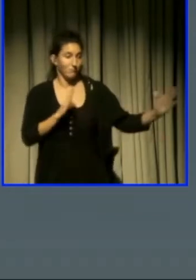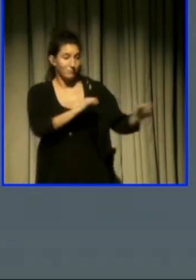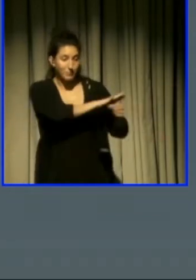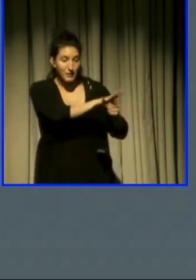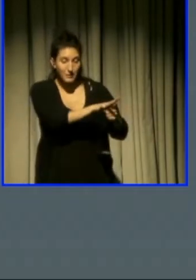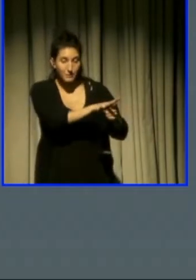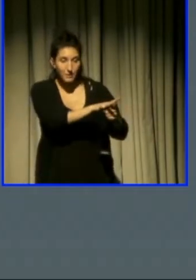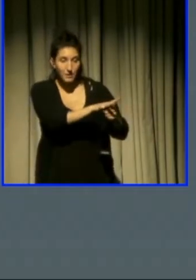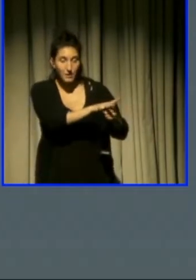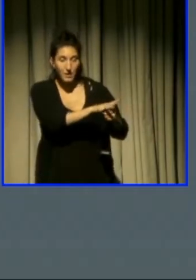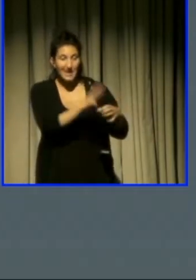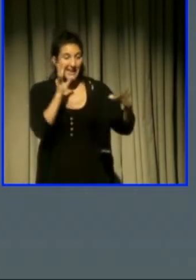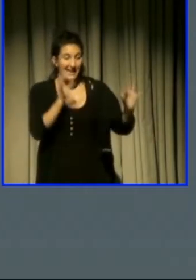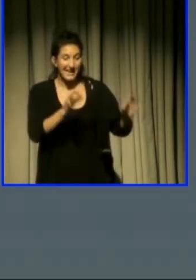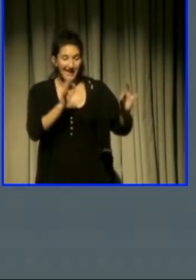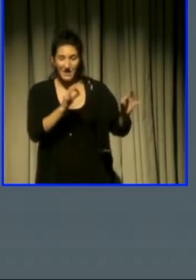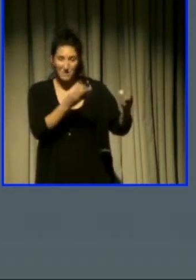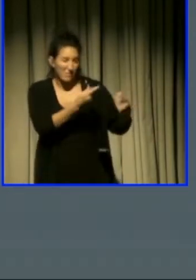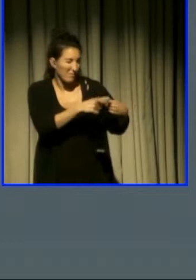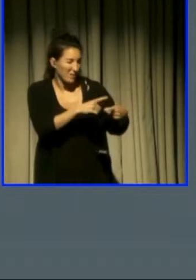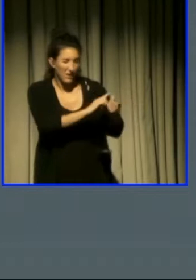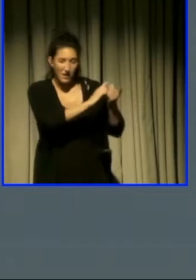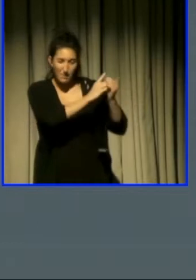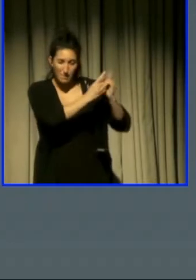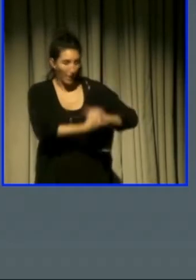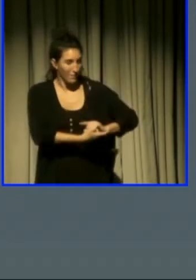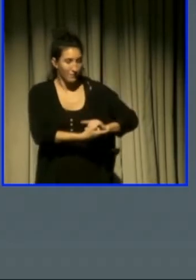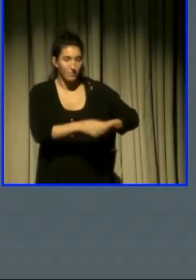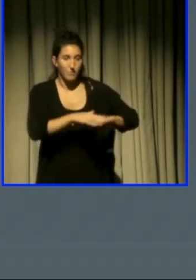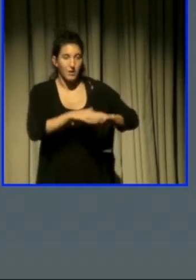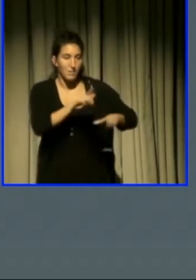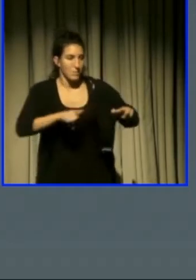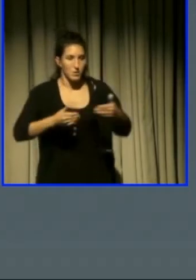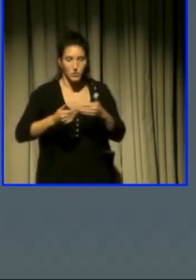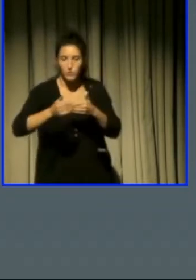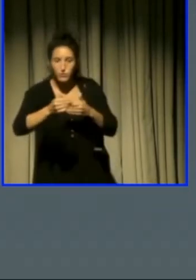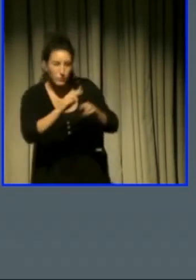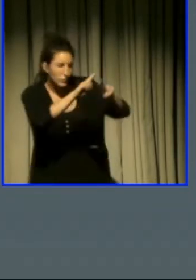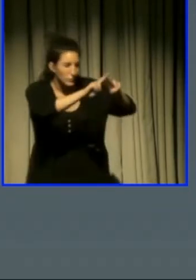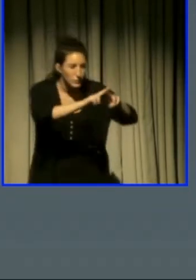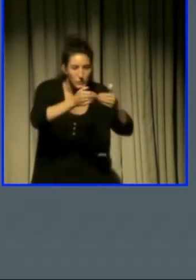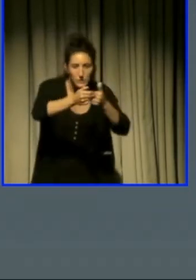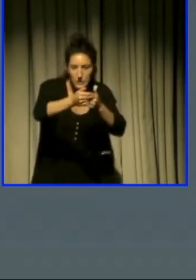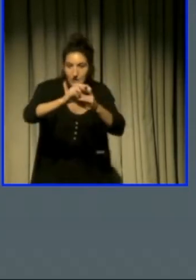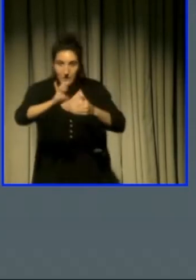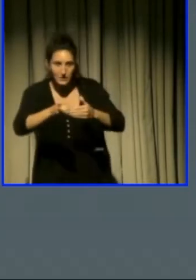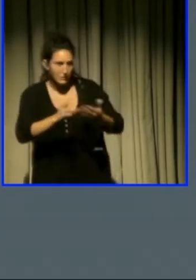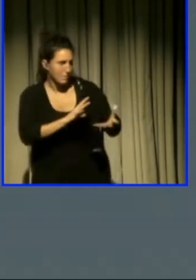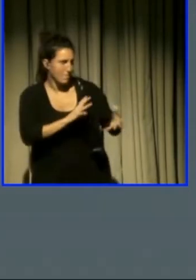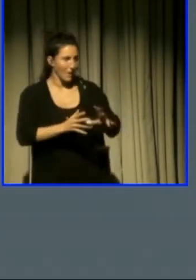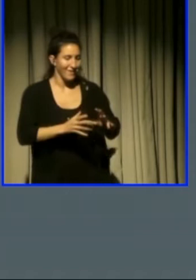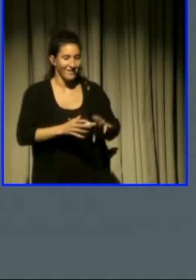shifted a lot of things for futurists and analysts, and trend adoption feels like it's happening faster than